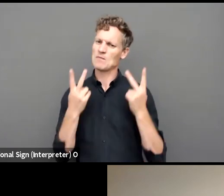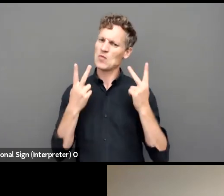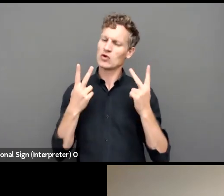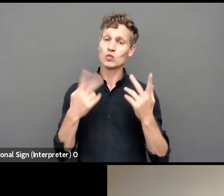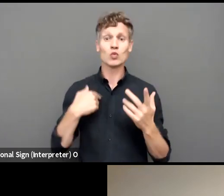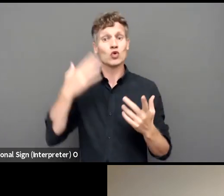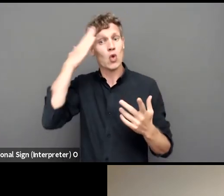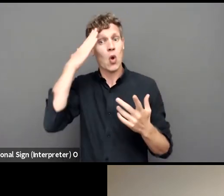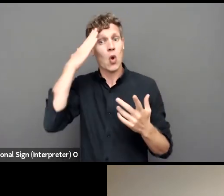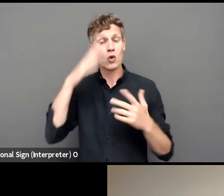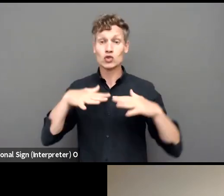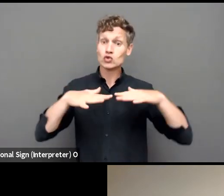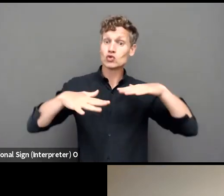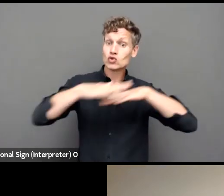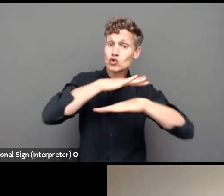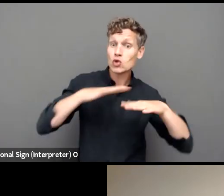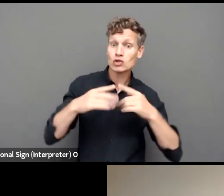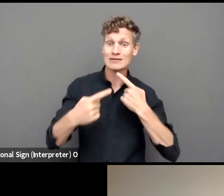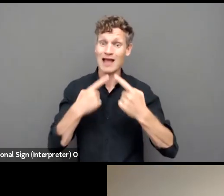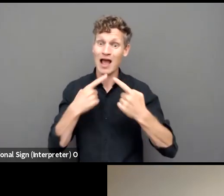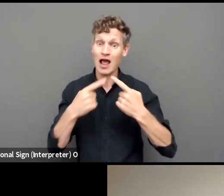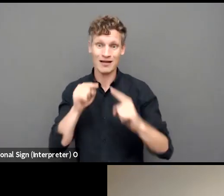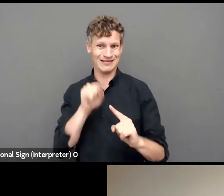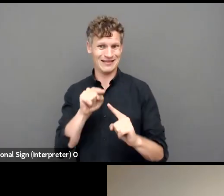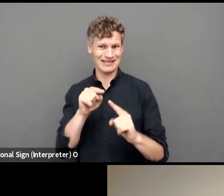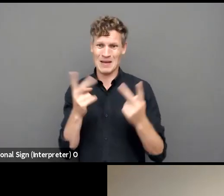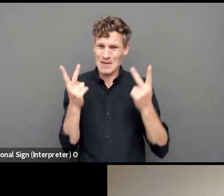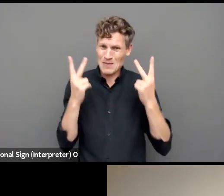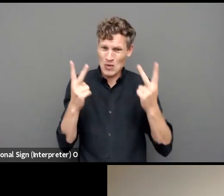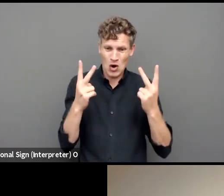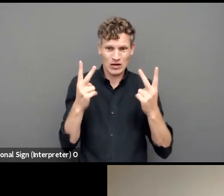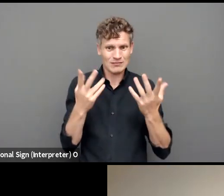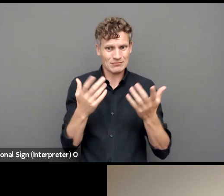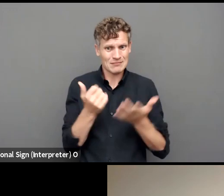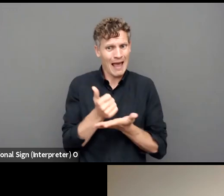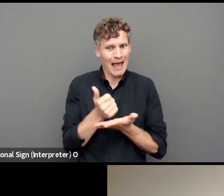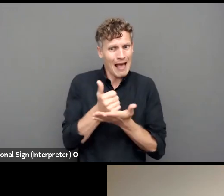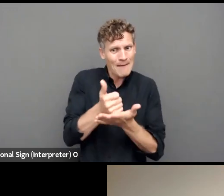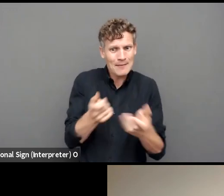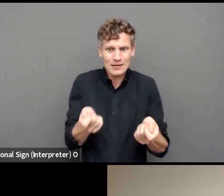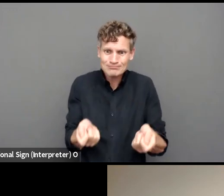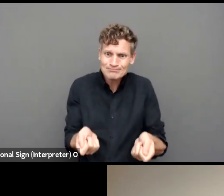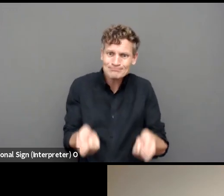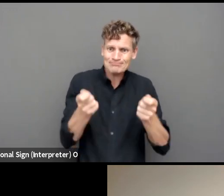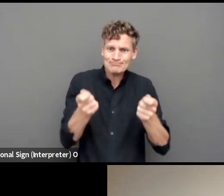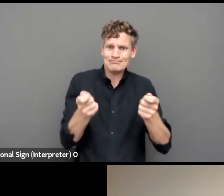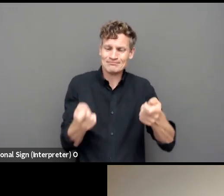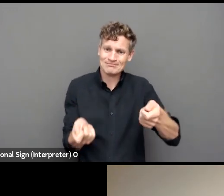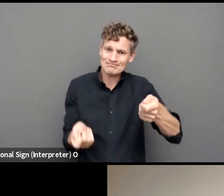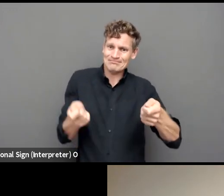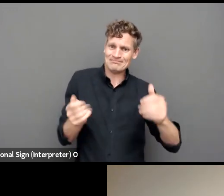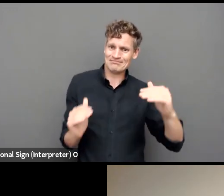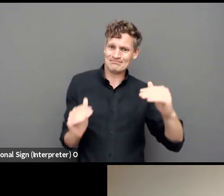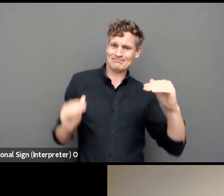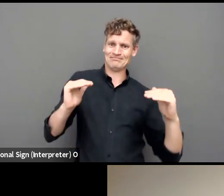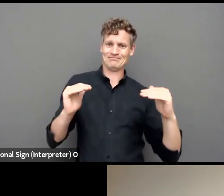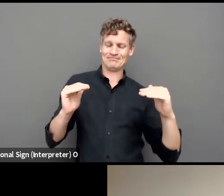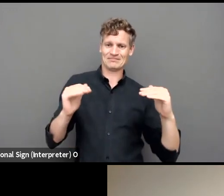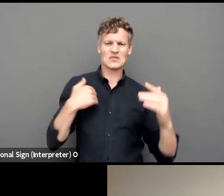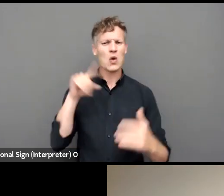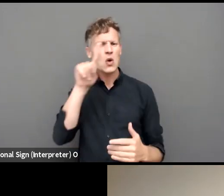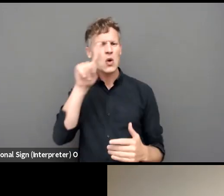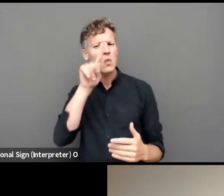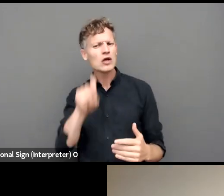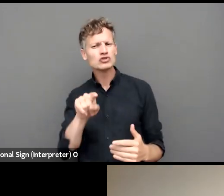improving equal pay between women and men. The question is, can you share briefly how